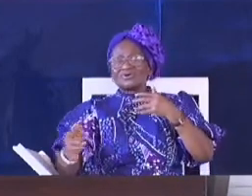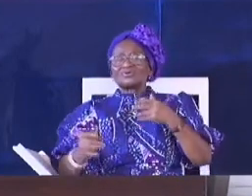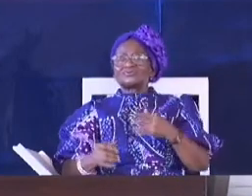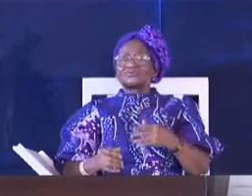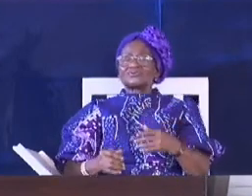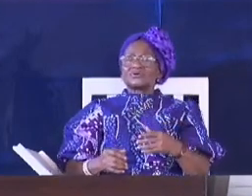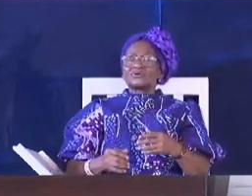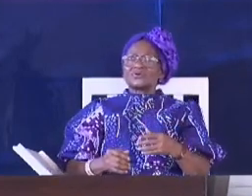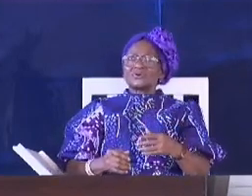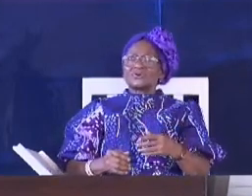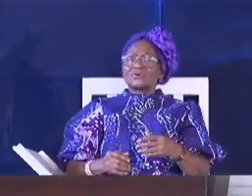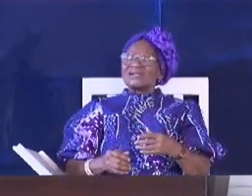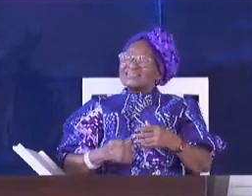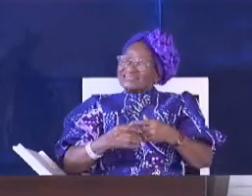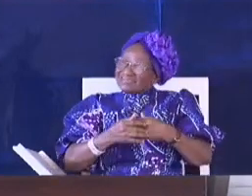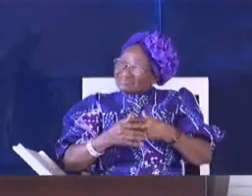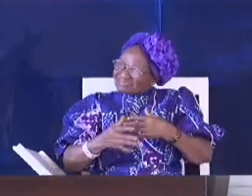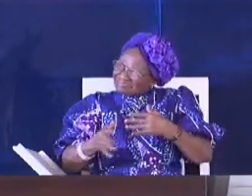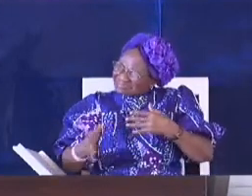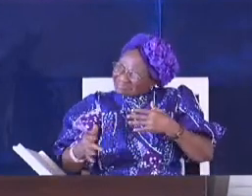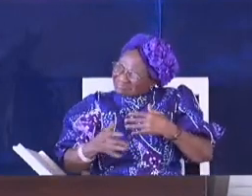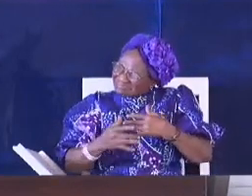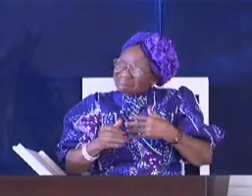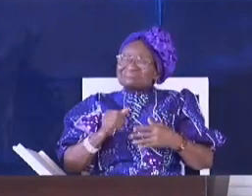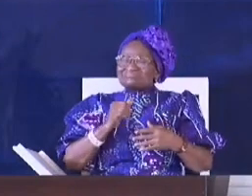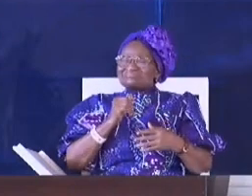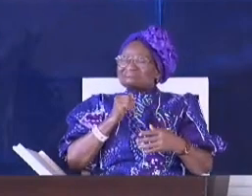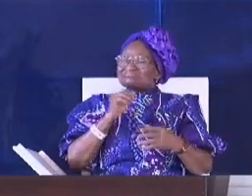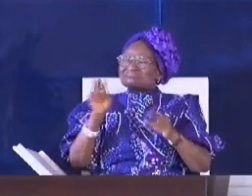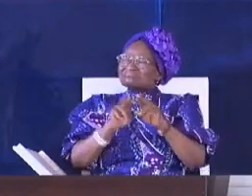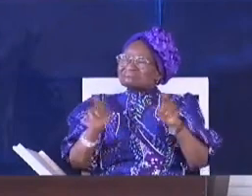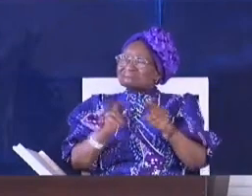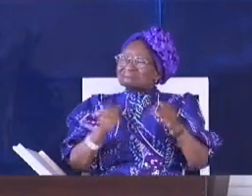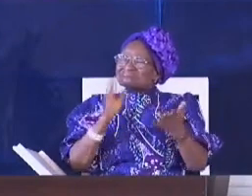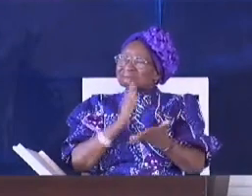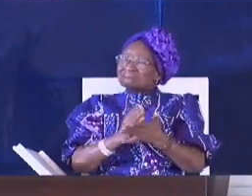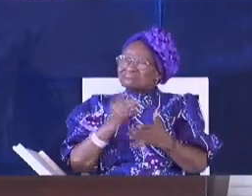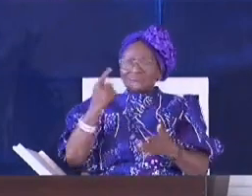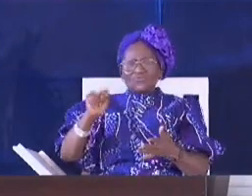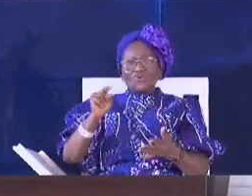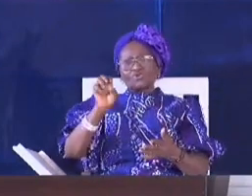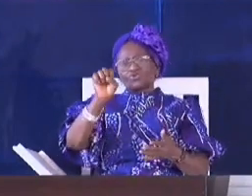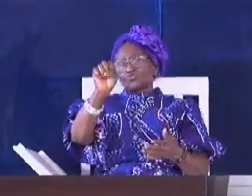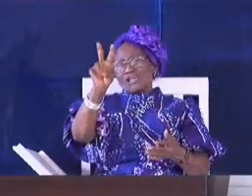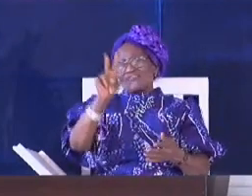had been bleeding nonstop for 12 years.